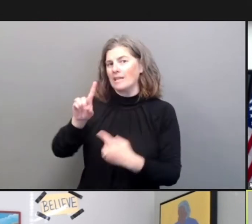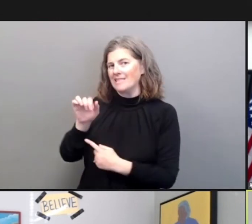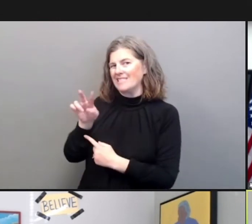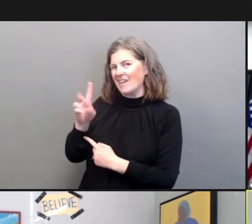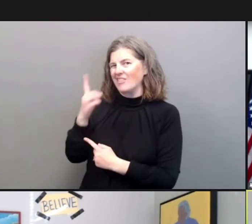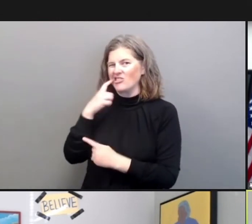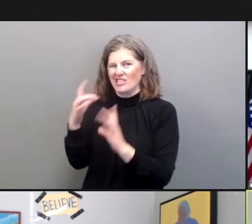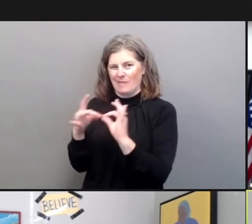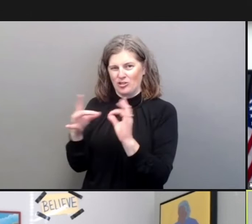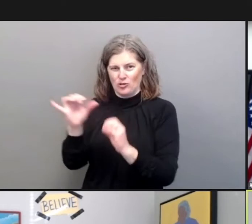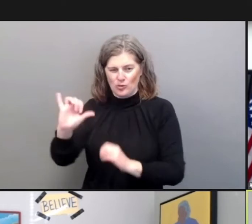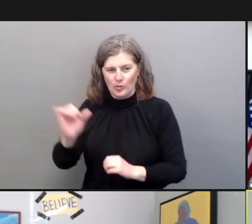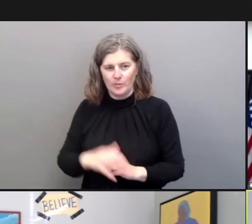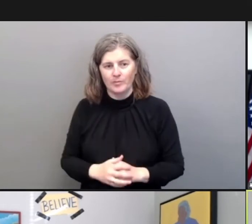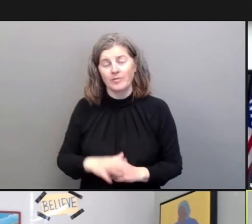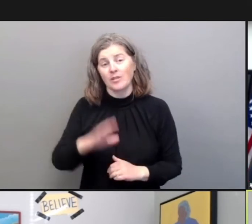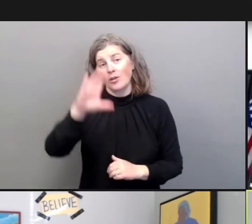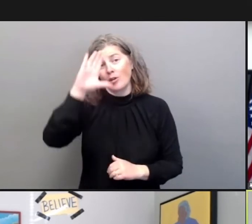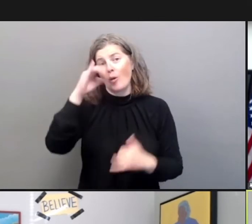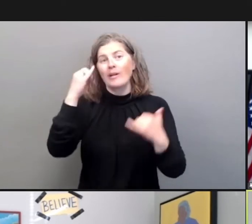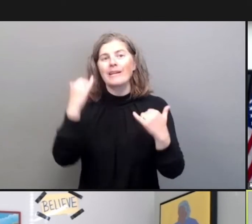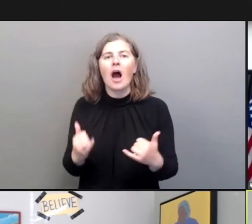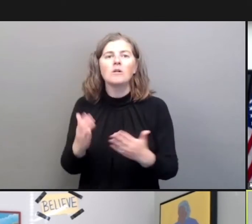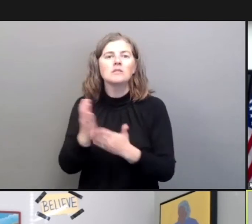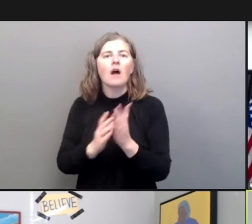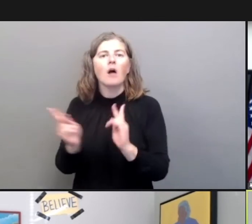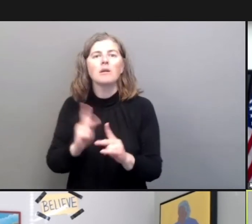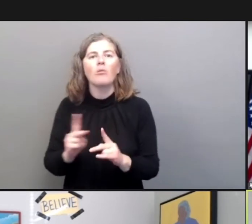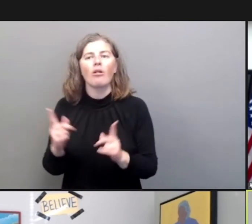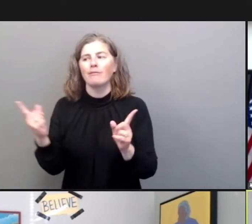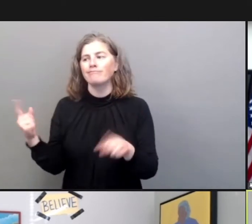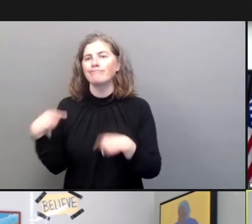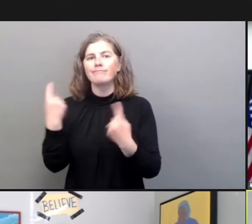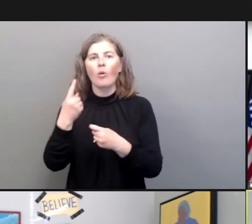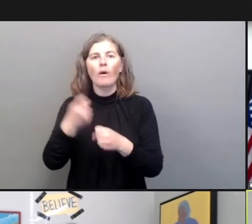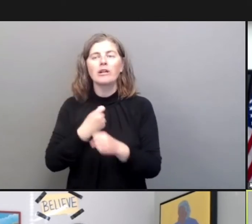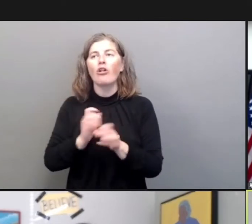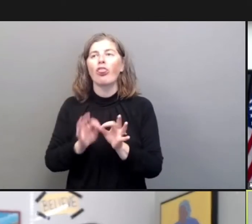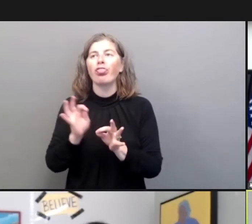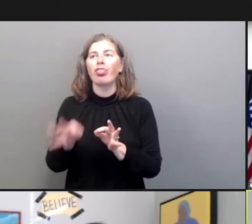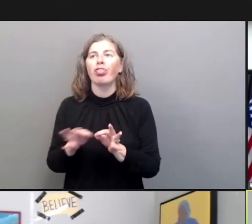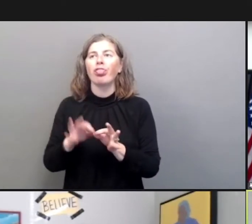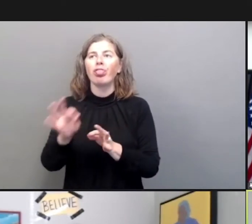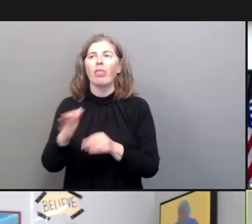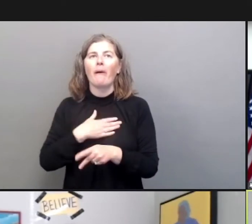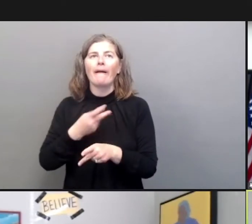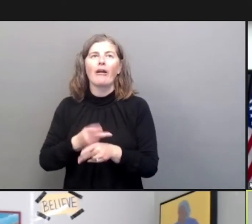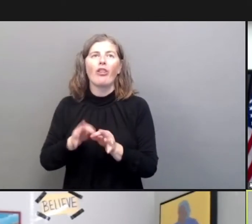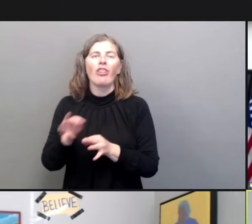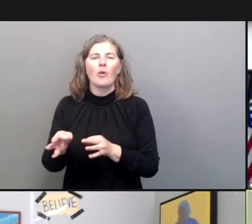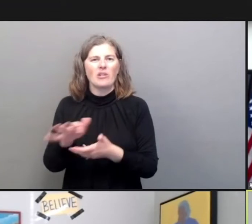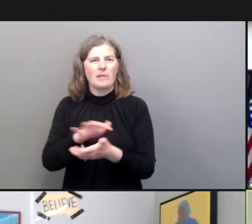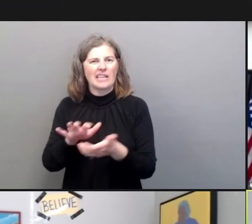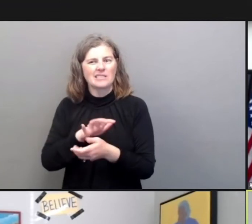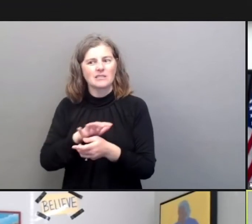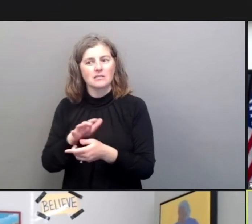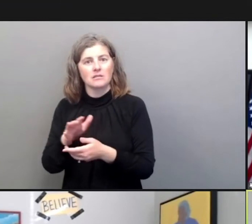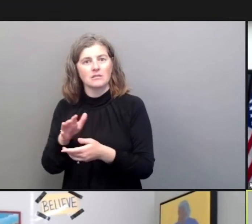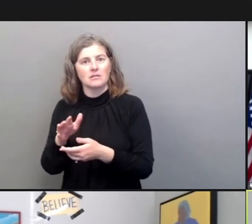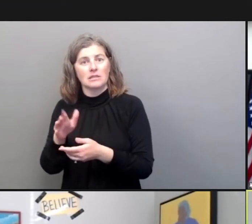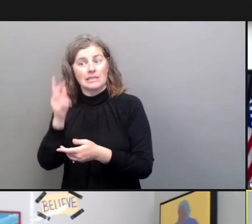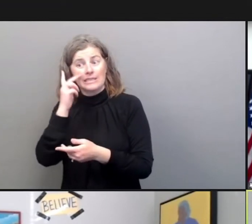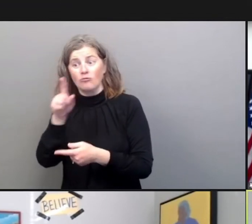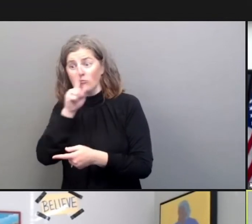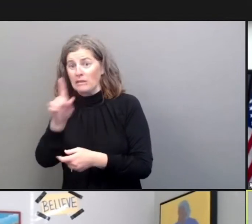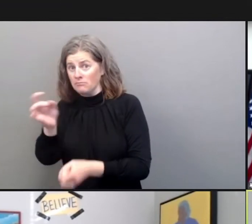well, it's now, there's a lot of delayed care from the pandemic. So you get this mix of seeing some really